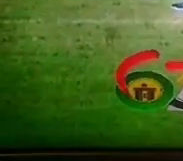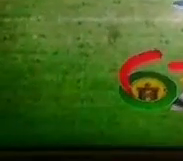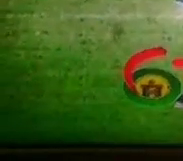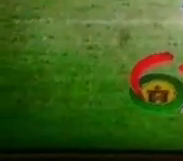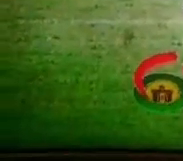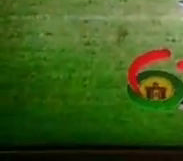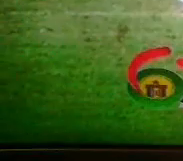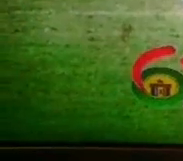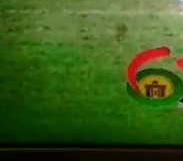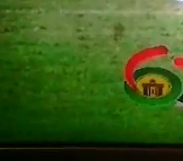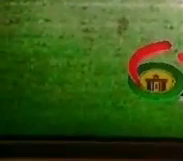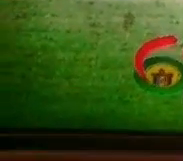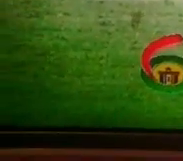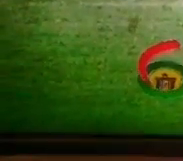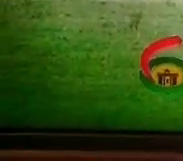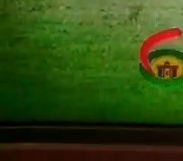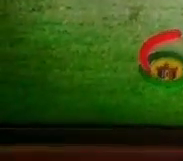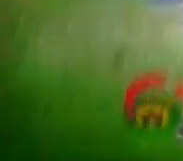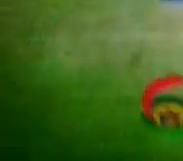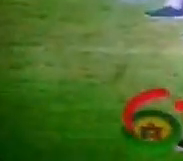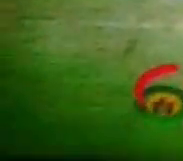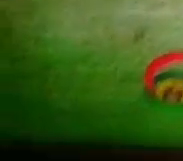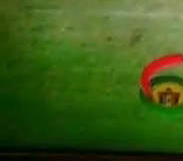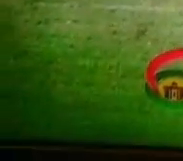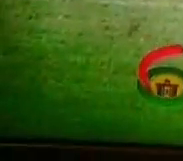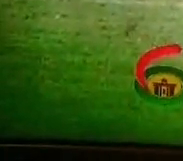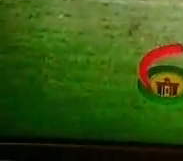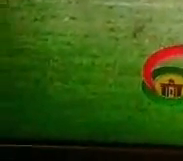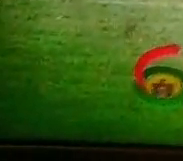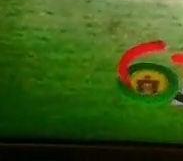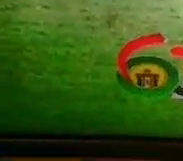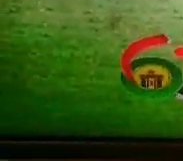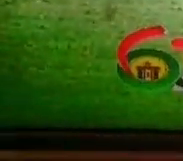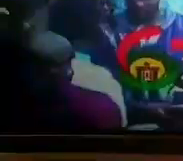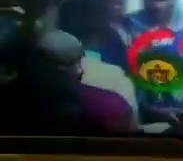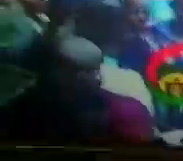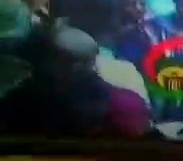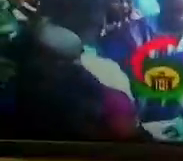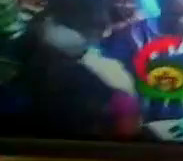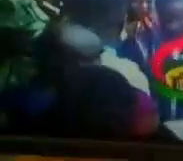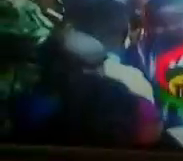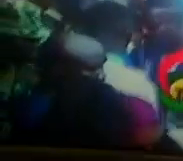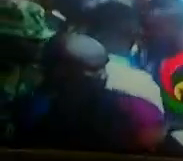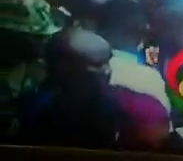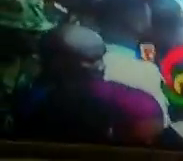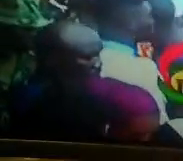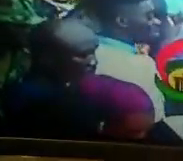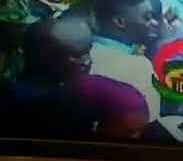press. He's the commander in chief of the Ghana Armed Forces. My name is Orca